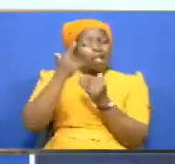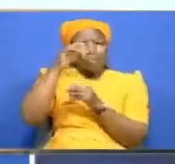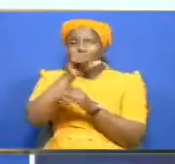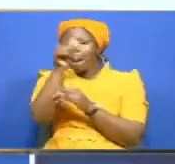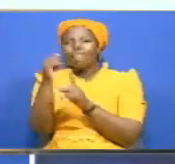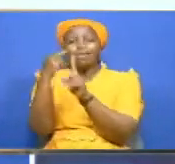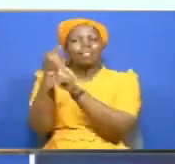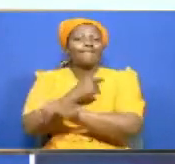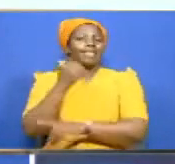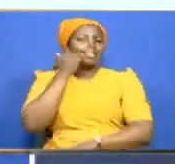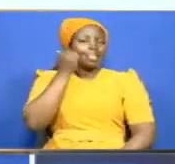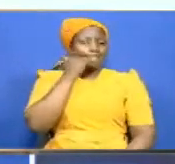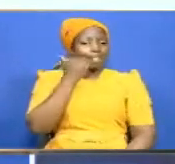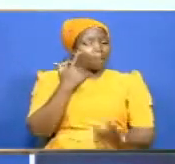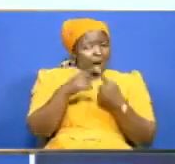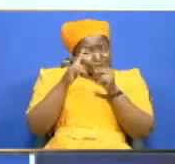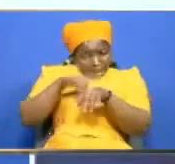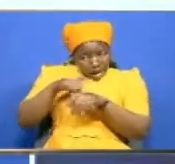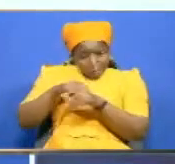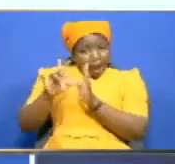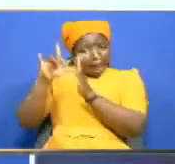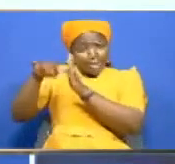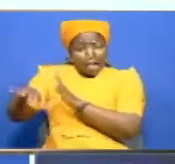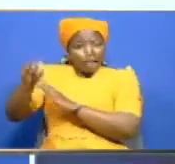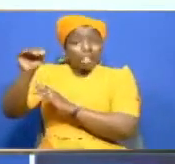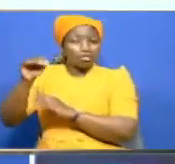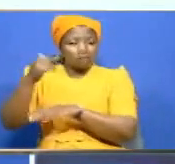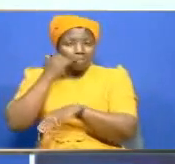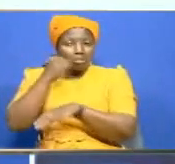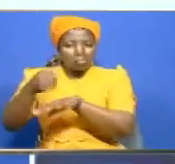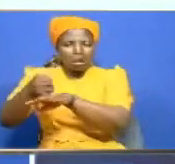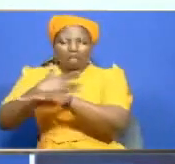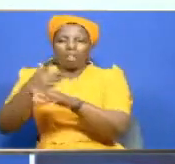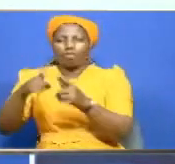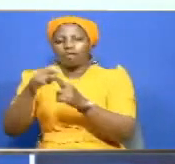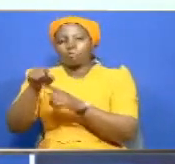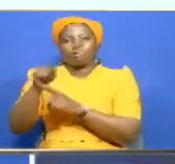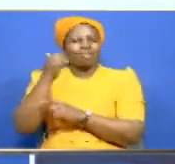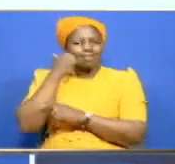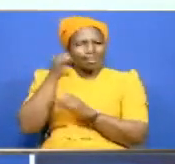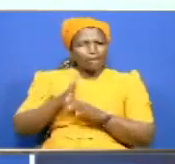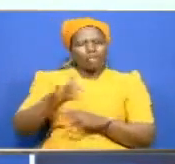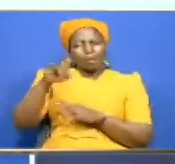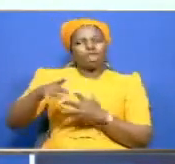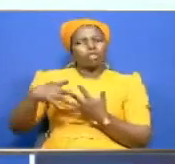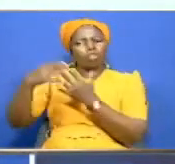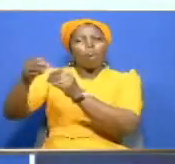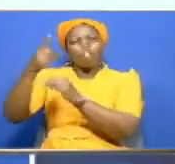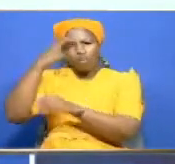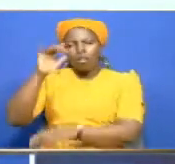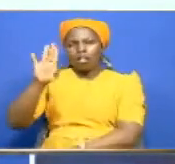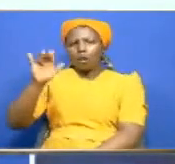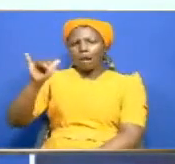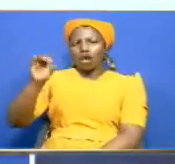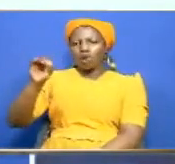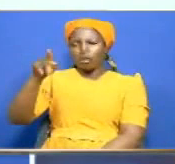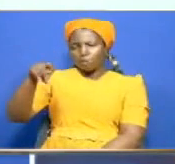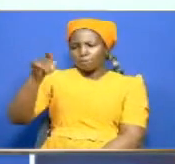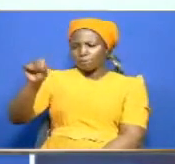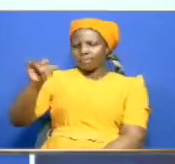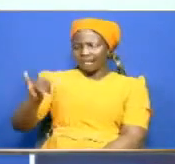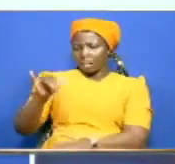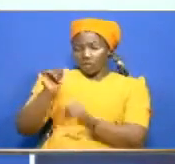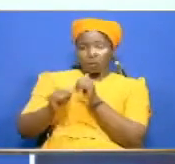the time it's detected to be cancer, then the patient has to go for a biopsy. A biopsy costs money, so you're involving